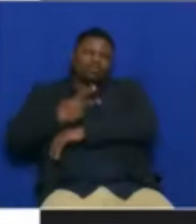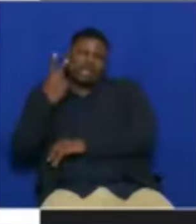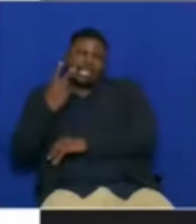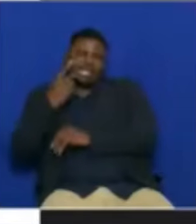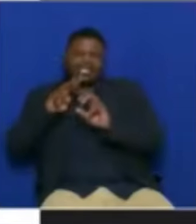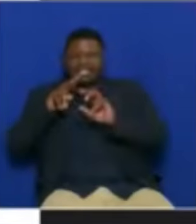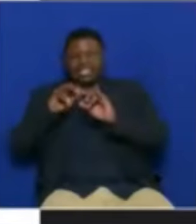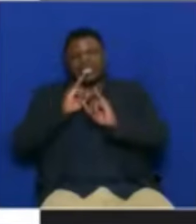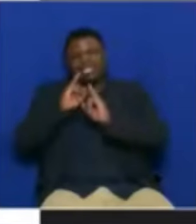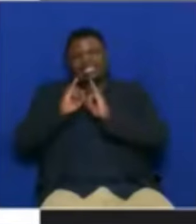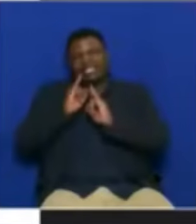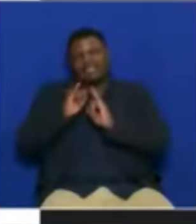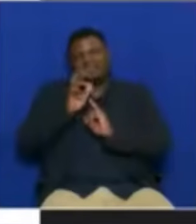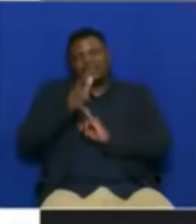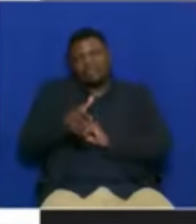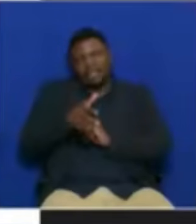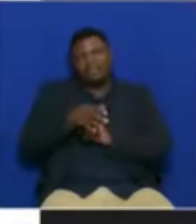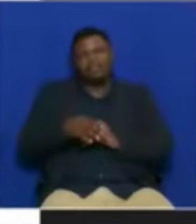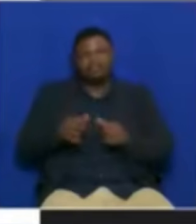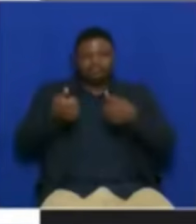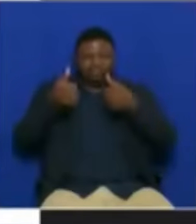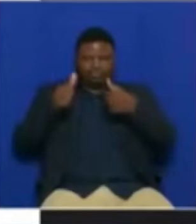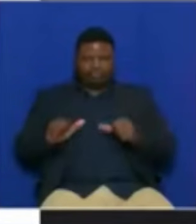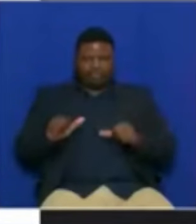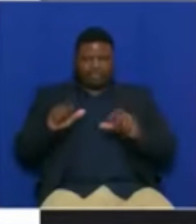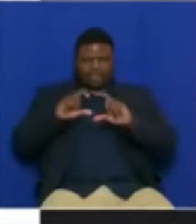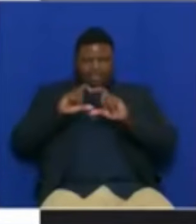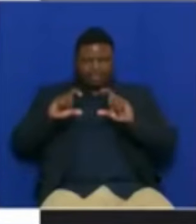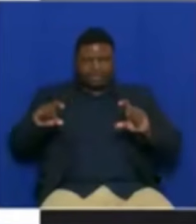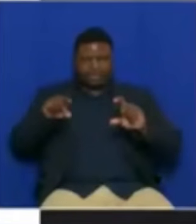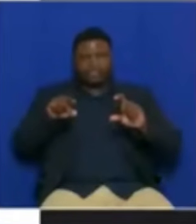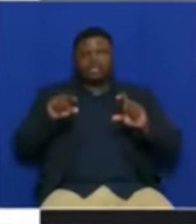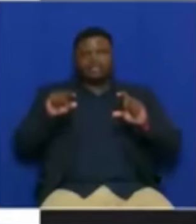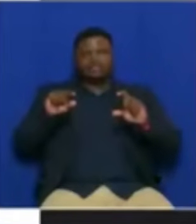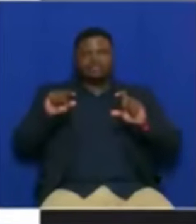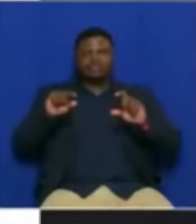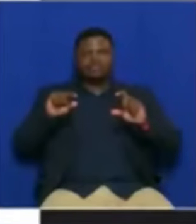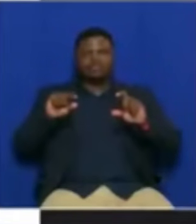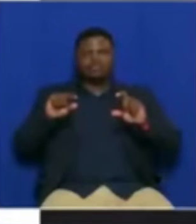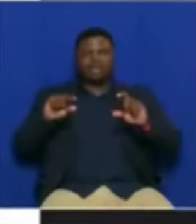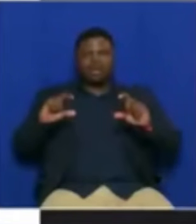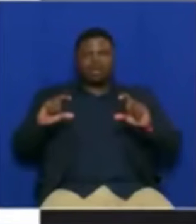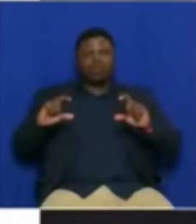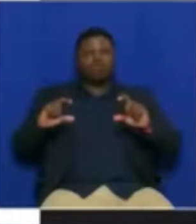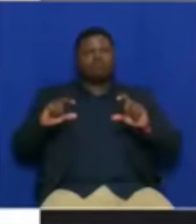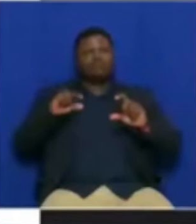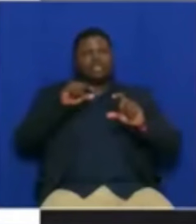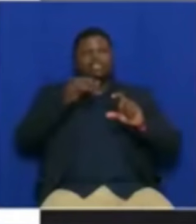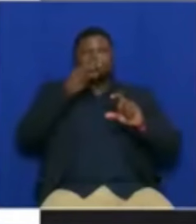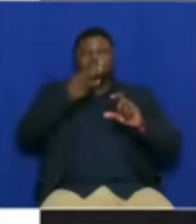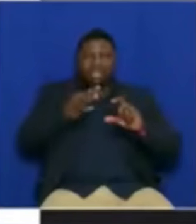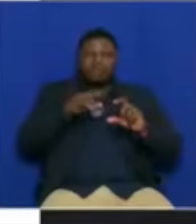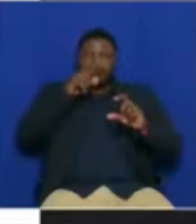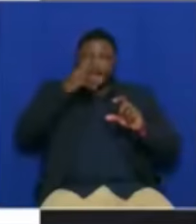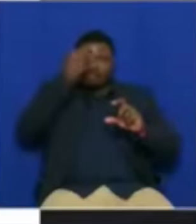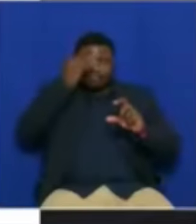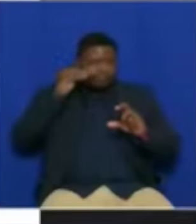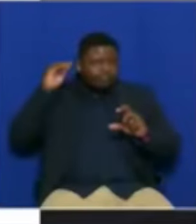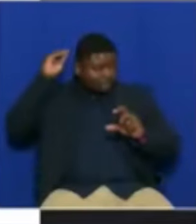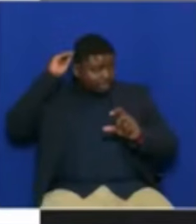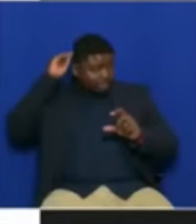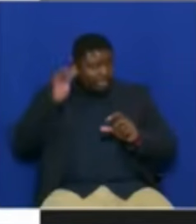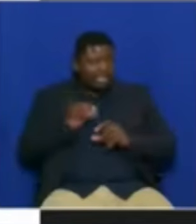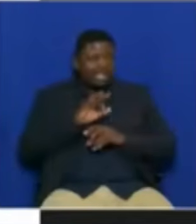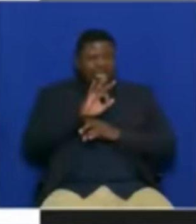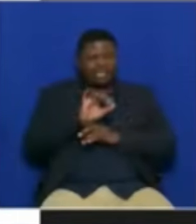at the bottom, in bold, it says, kindly take note of the following request. At 373, it reflects